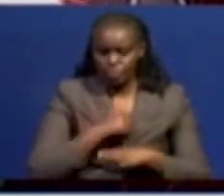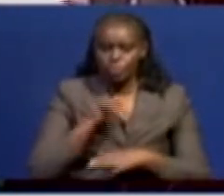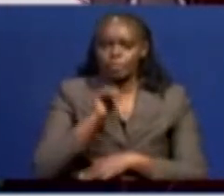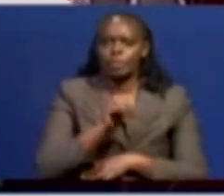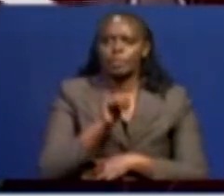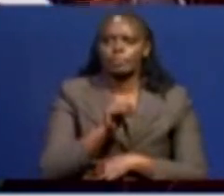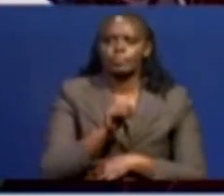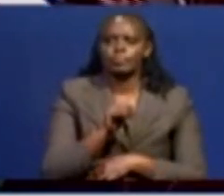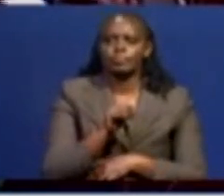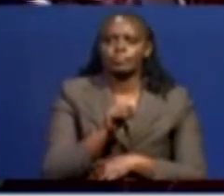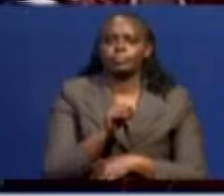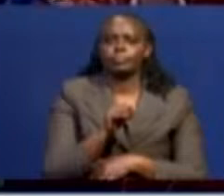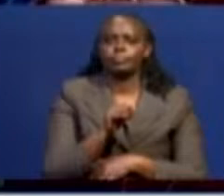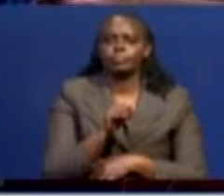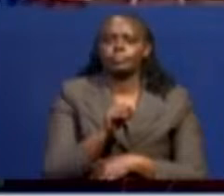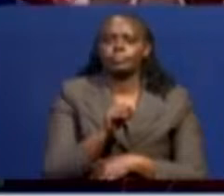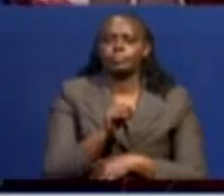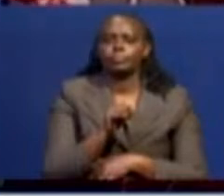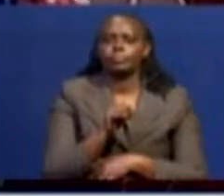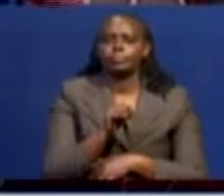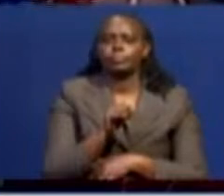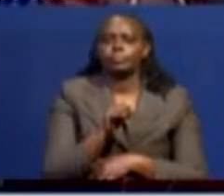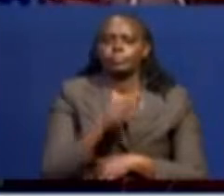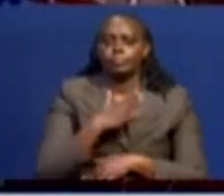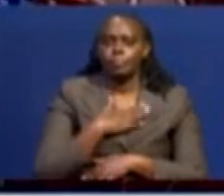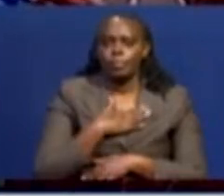I'm sorry for that mishap, but